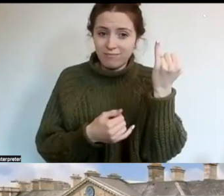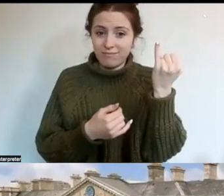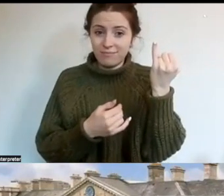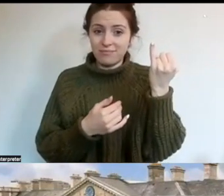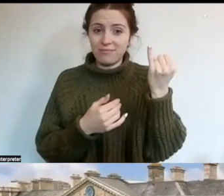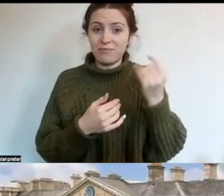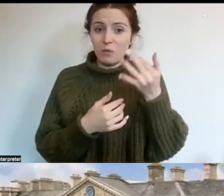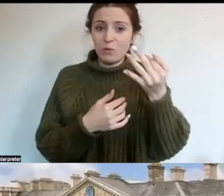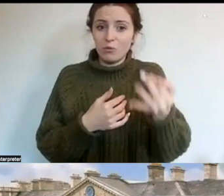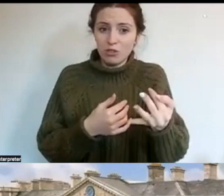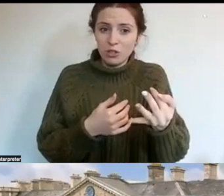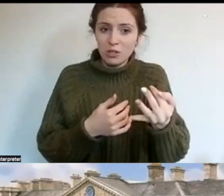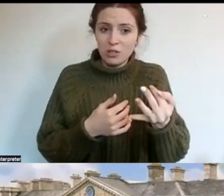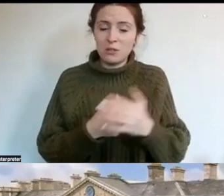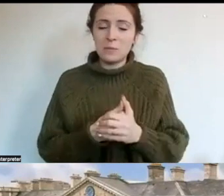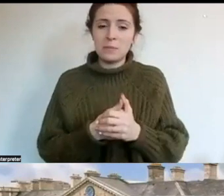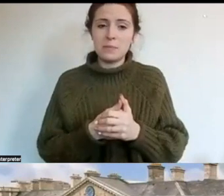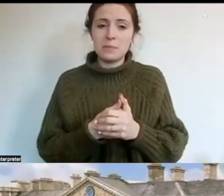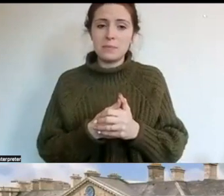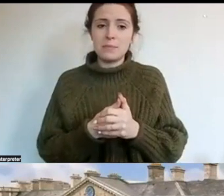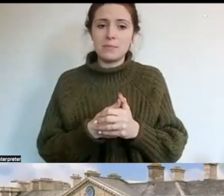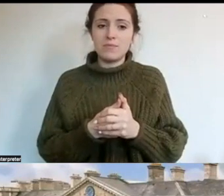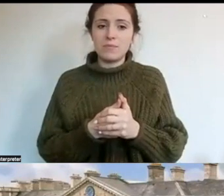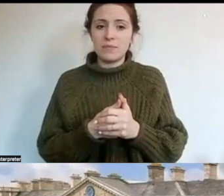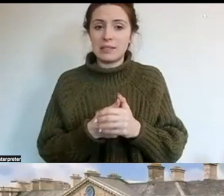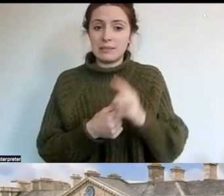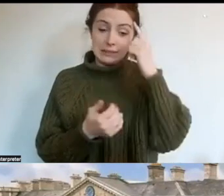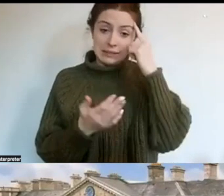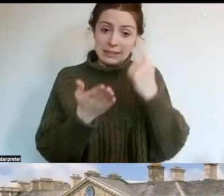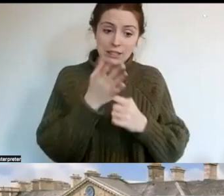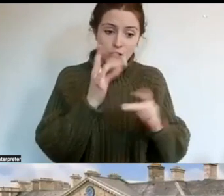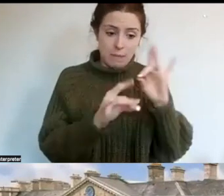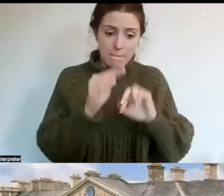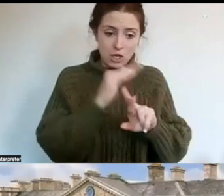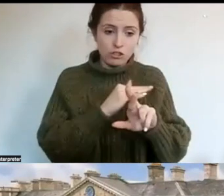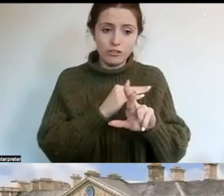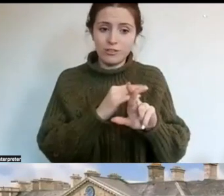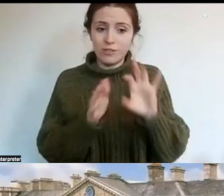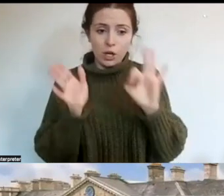of service provision, in terms of the decision makers at government,